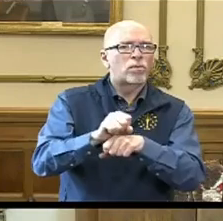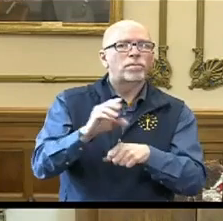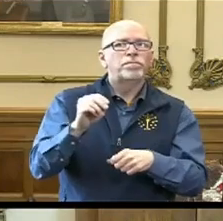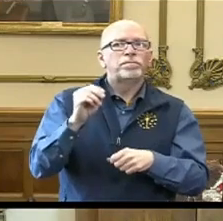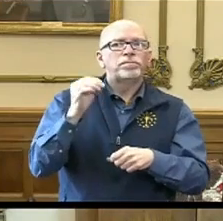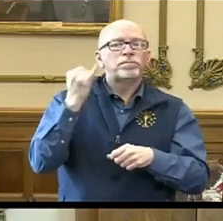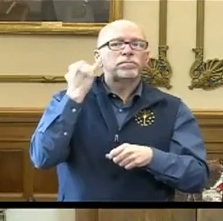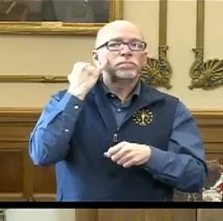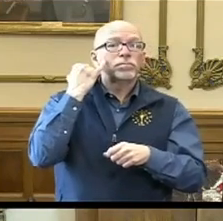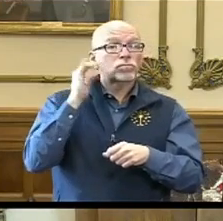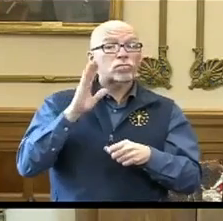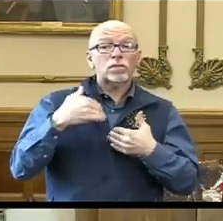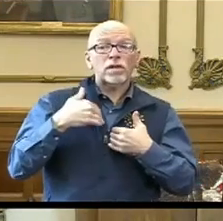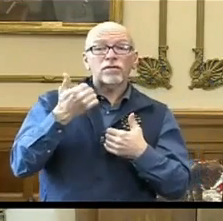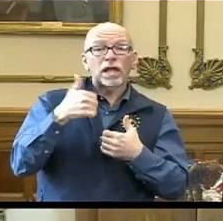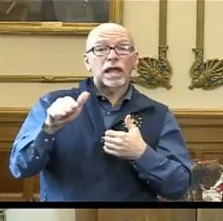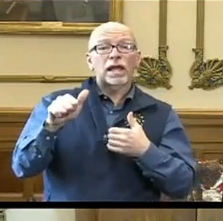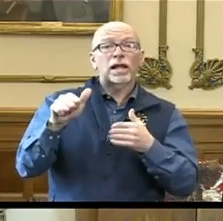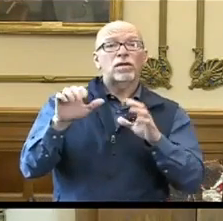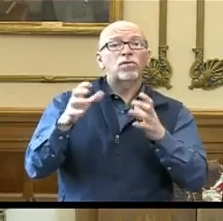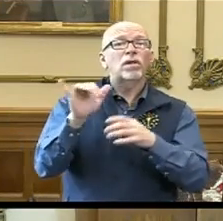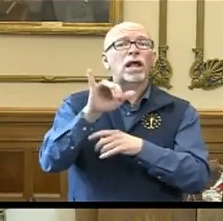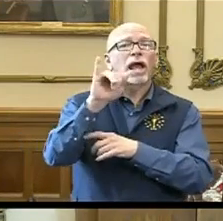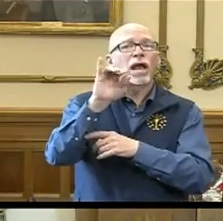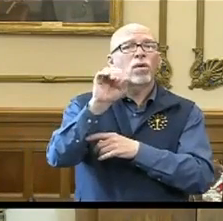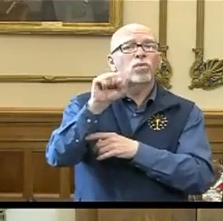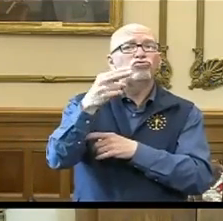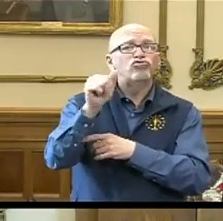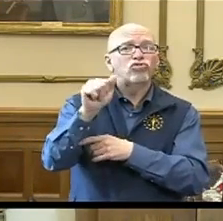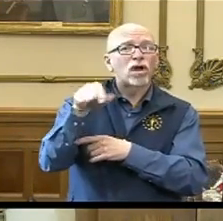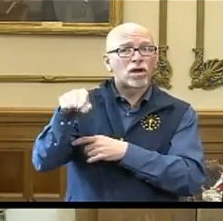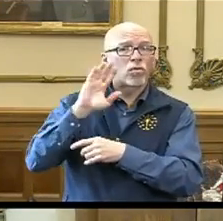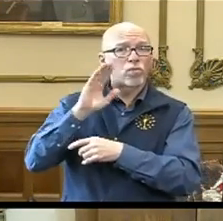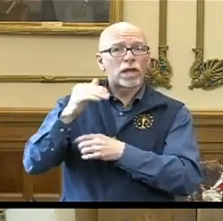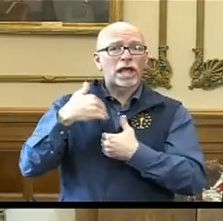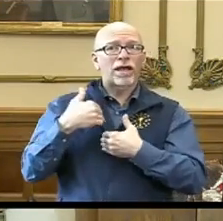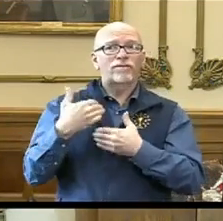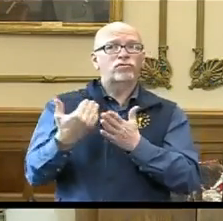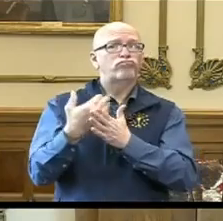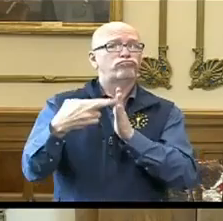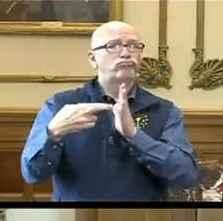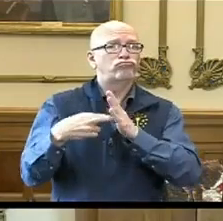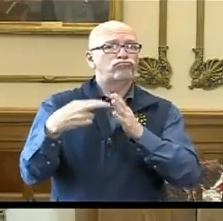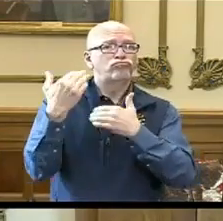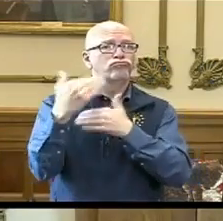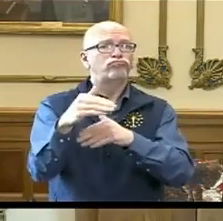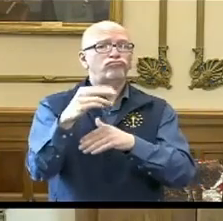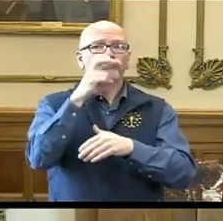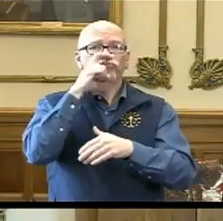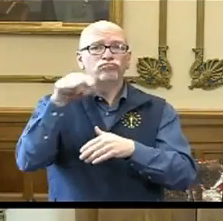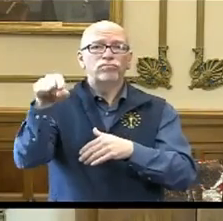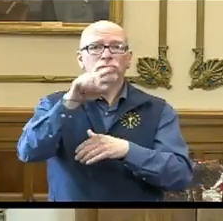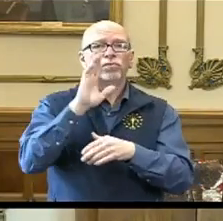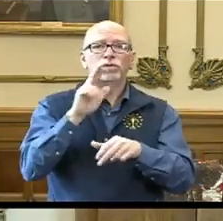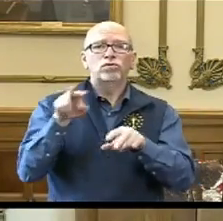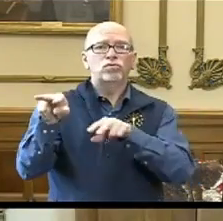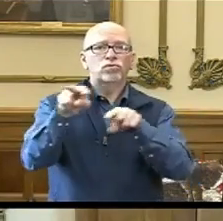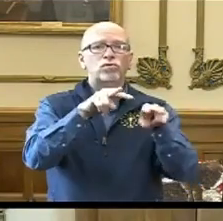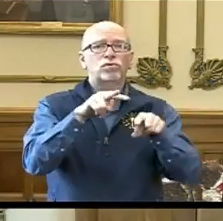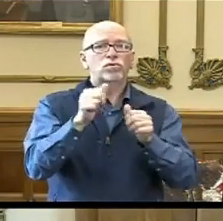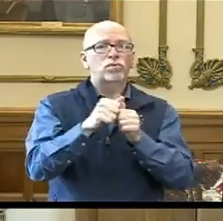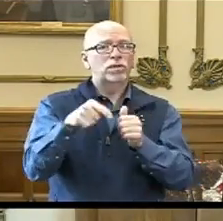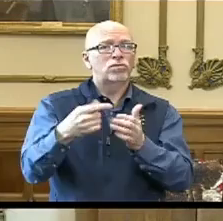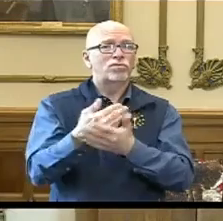be any state groups like IOSHA that will have restrictions that they'll be specifically looking at with